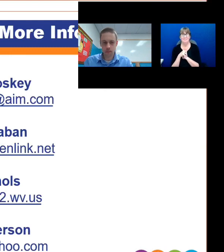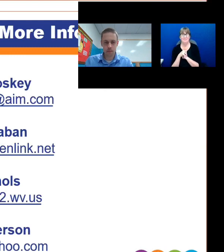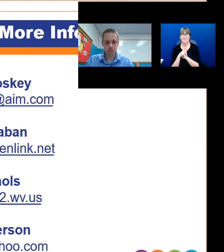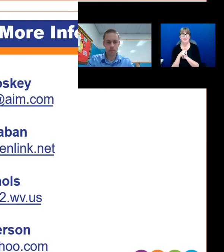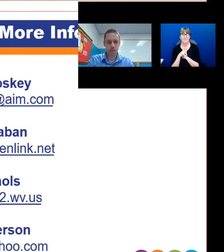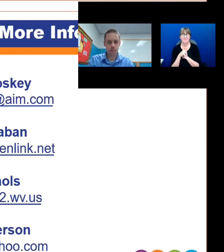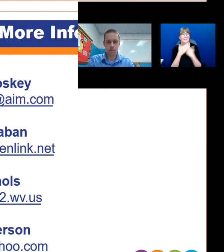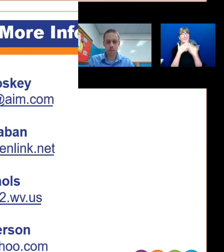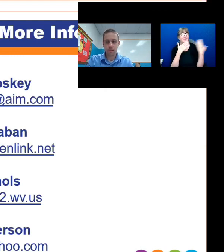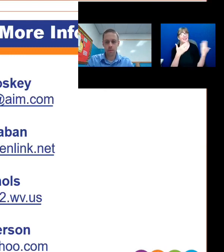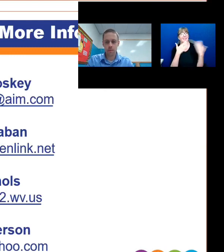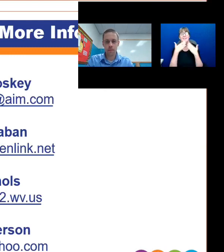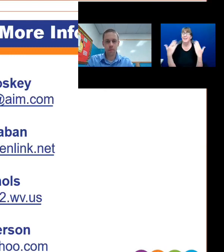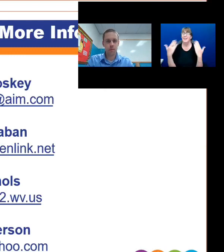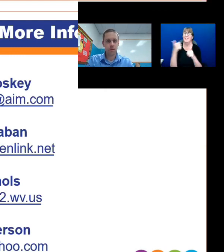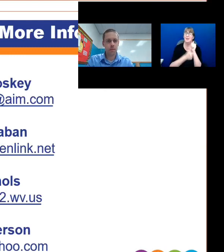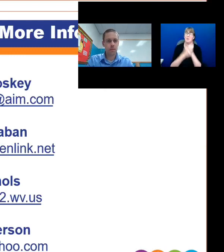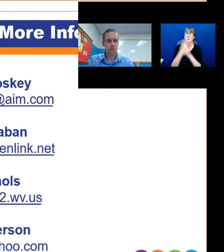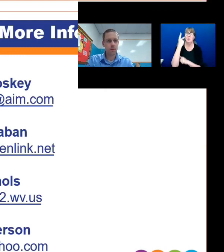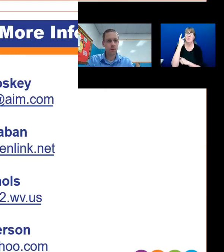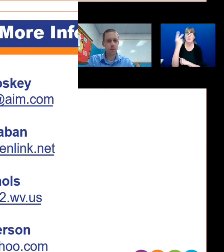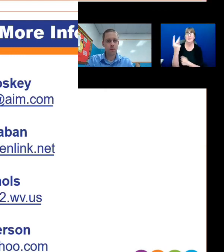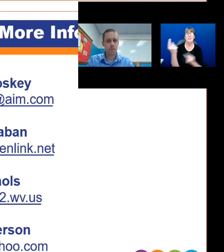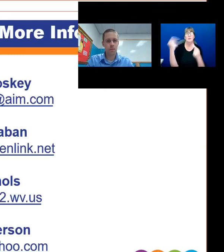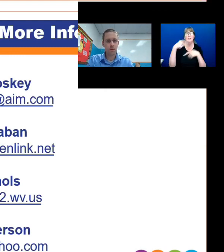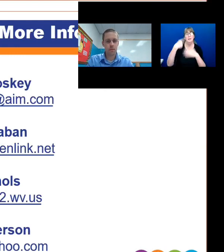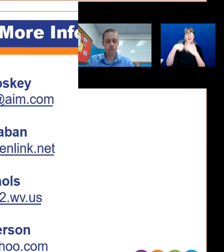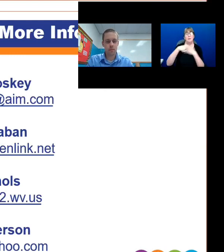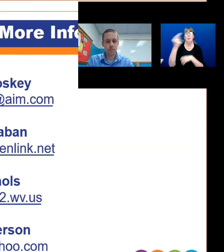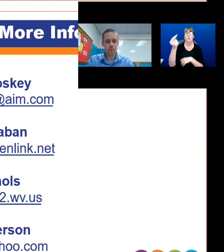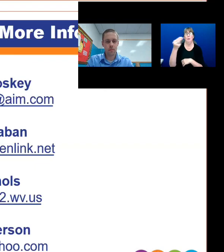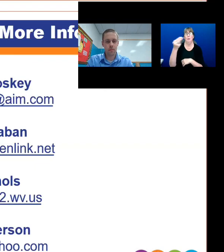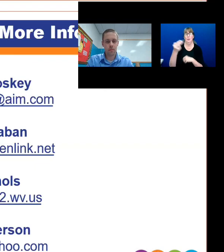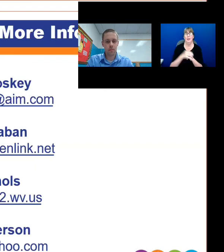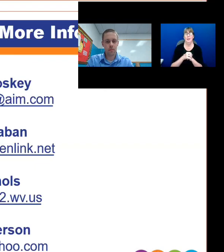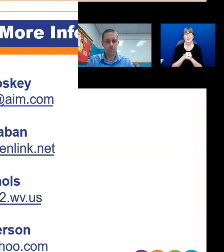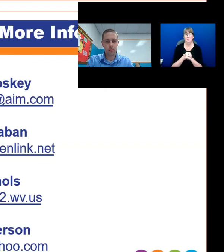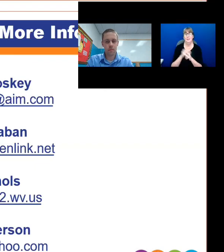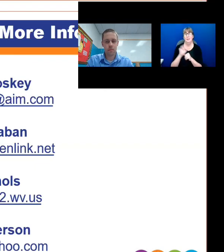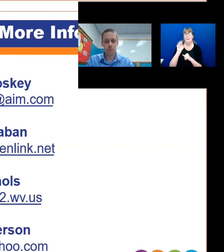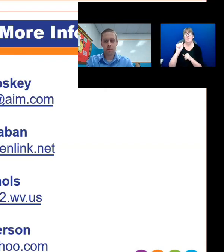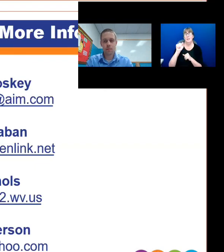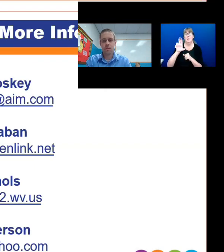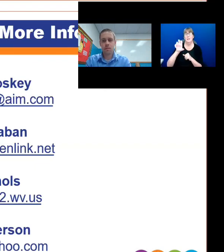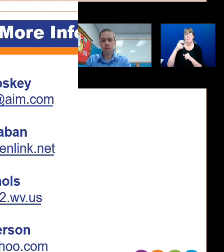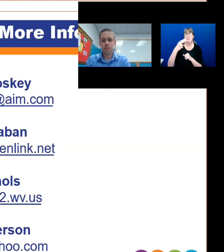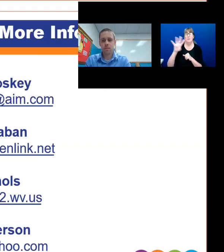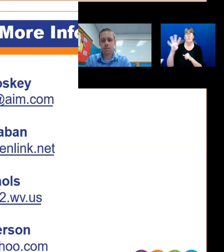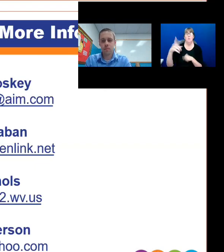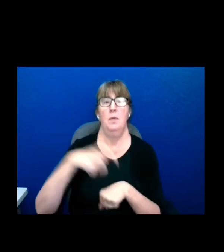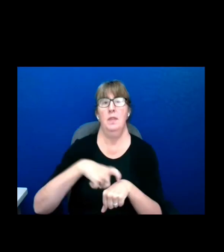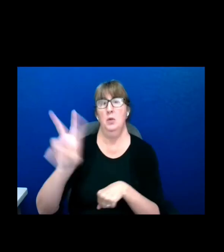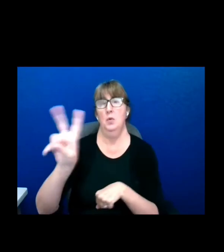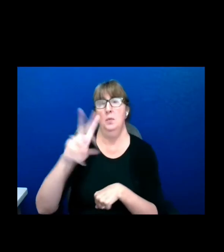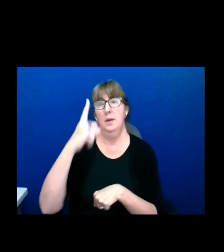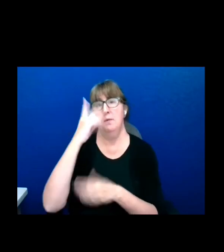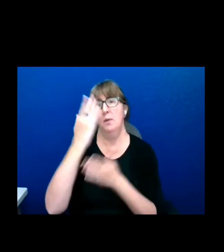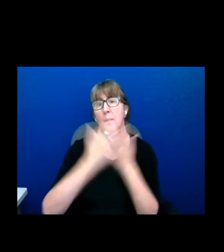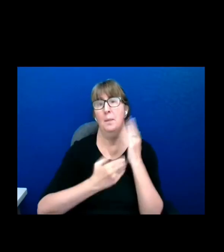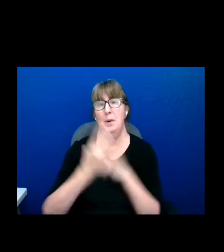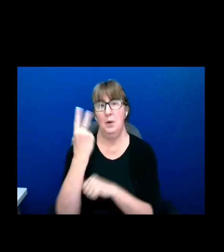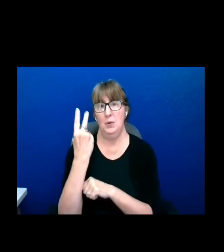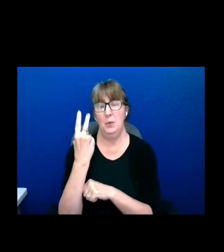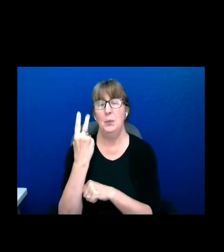Thank you. Thanks, everyone. And we will see you back next Thursday, March 4th at 2 p.m. for part 2 in this